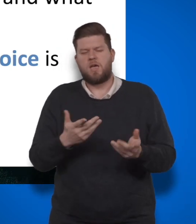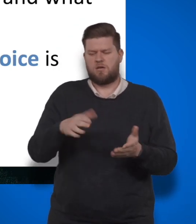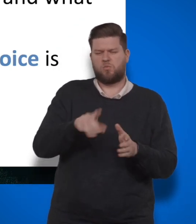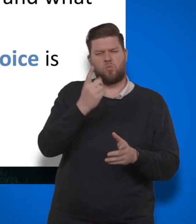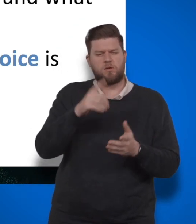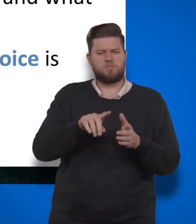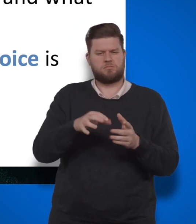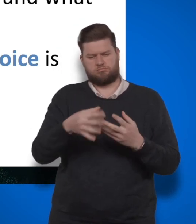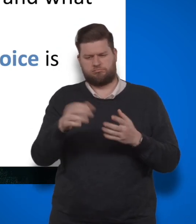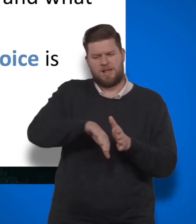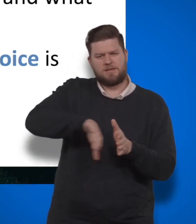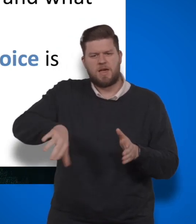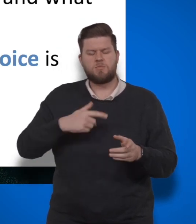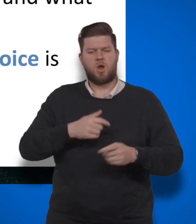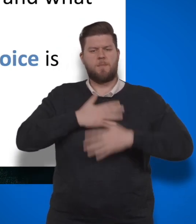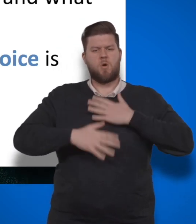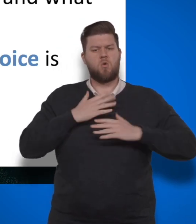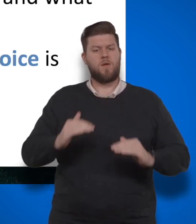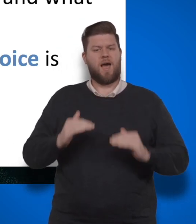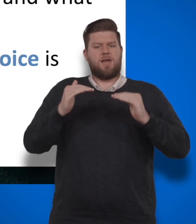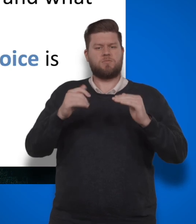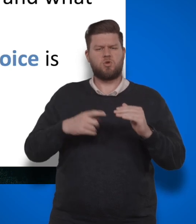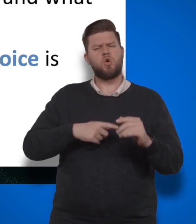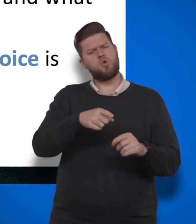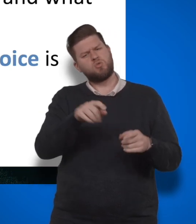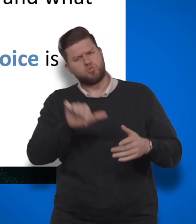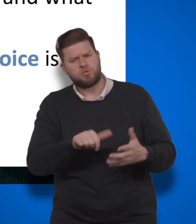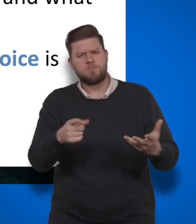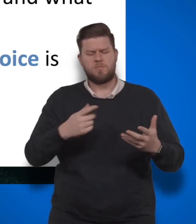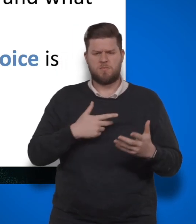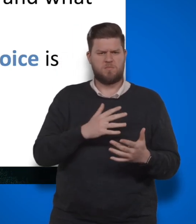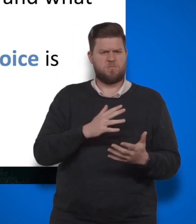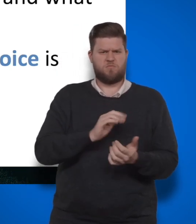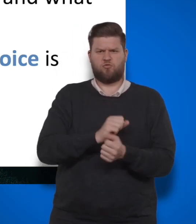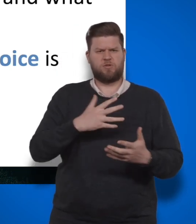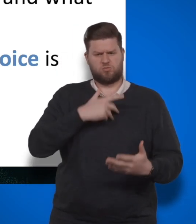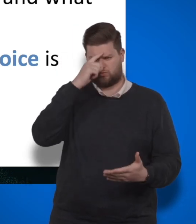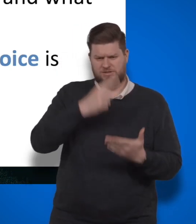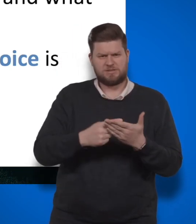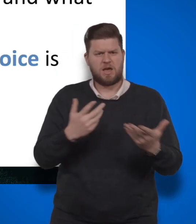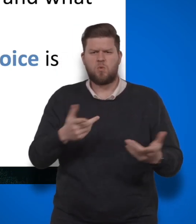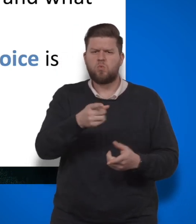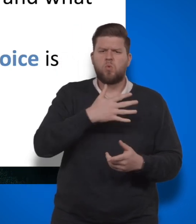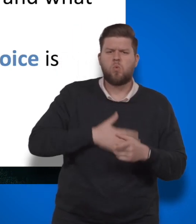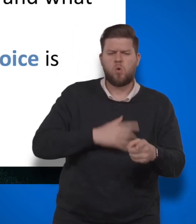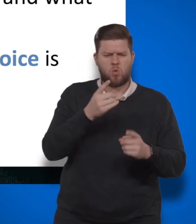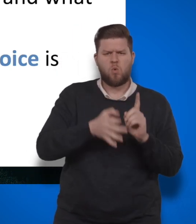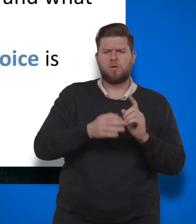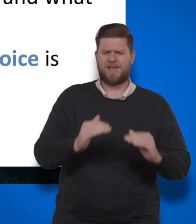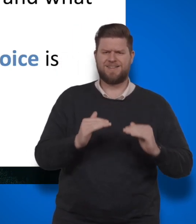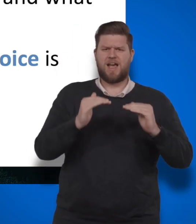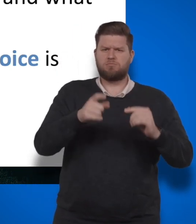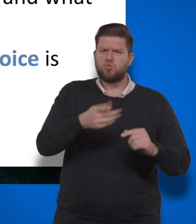should be completely free to choose what you want, what kind of enhancements you choose. We are nice people,